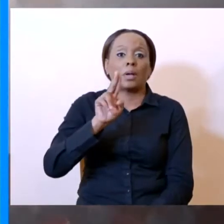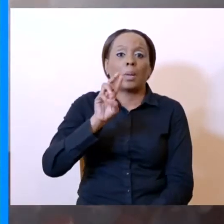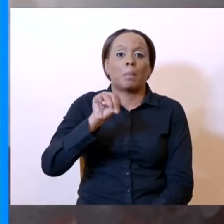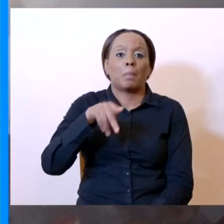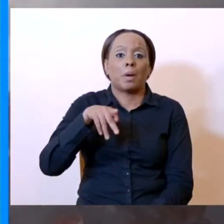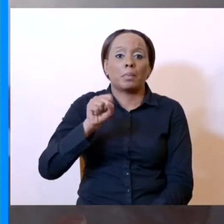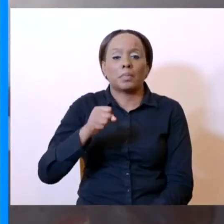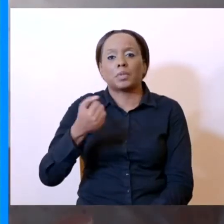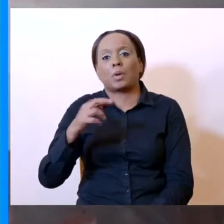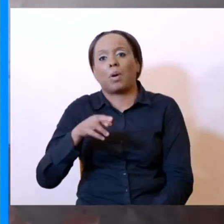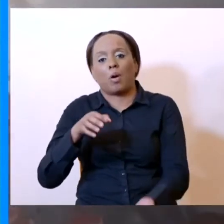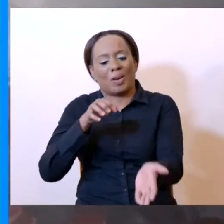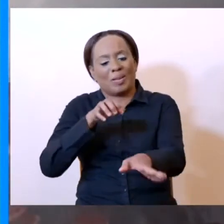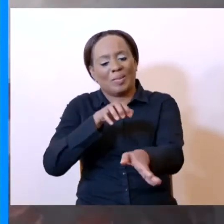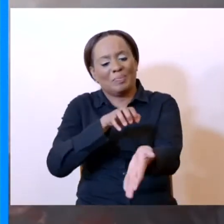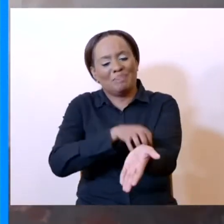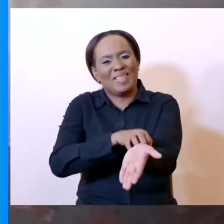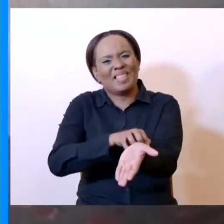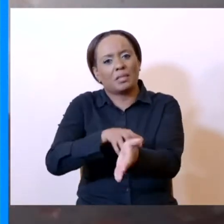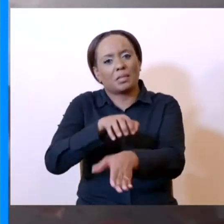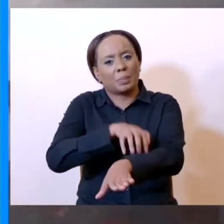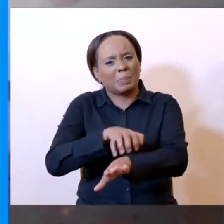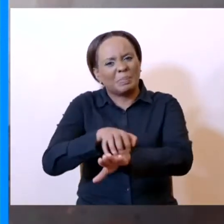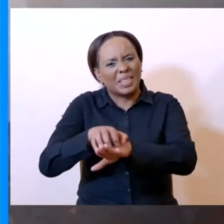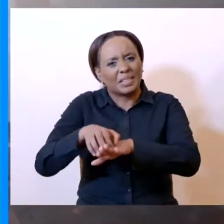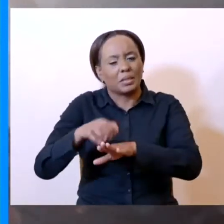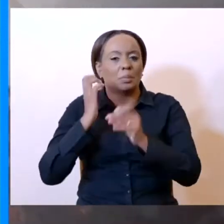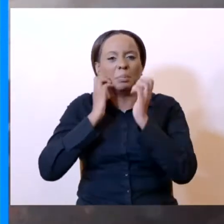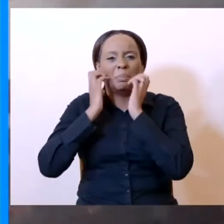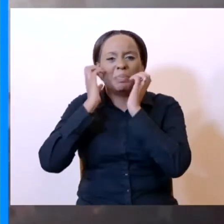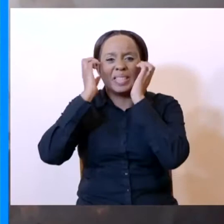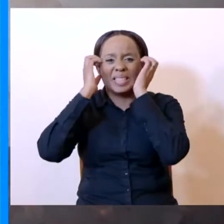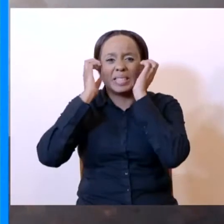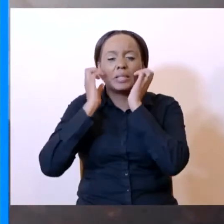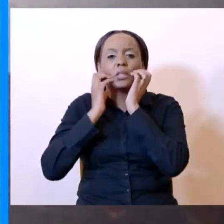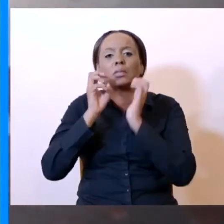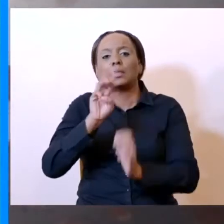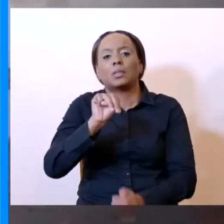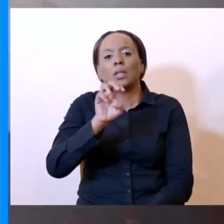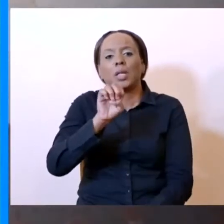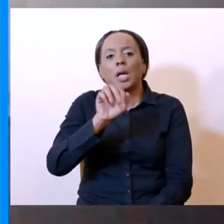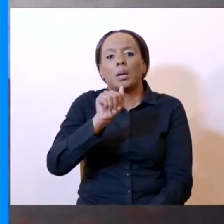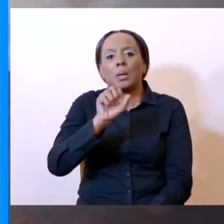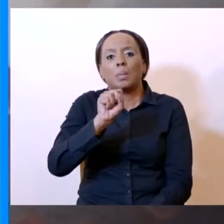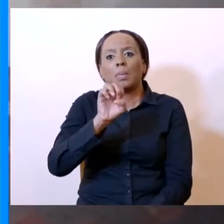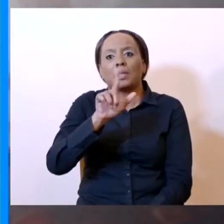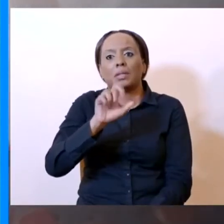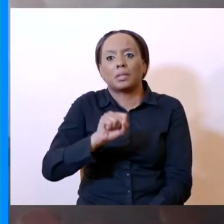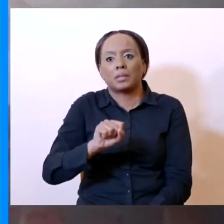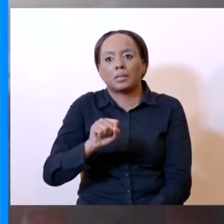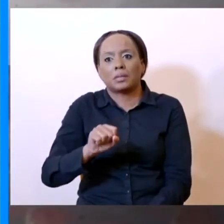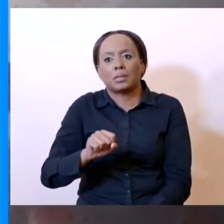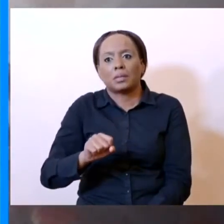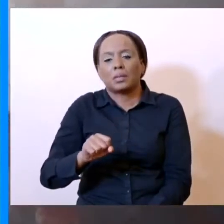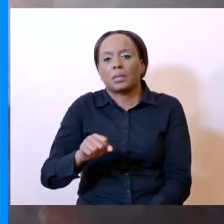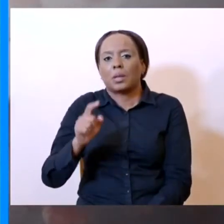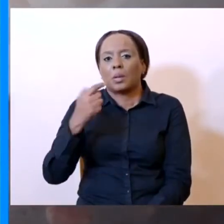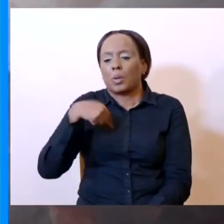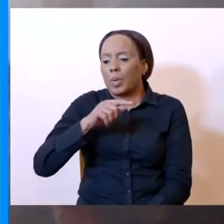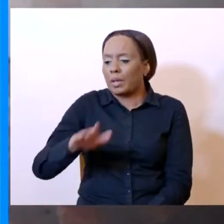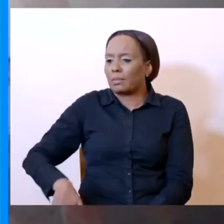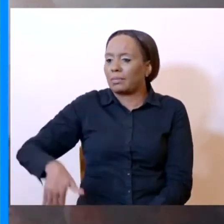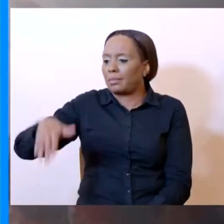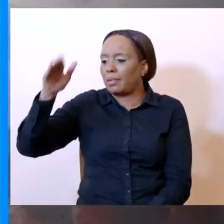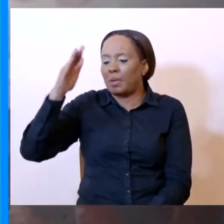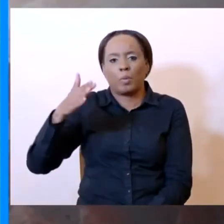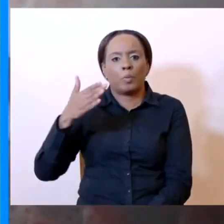polio and diphtheria and so forth. We have come up without knowing these diseases. But the reason we have not known these diseases